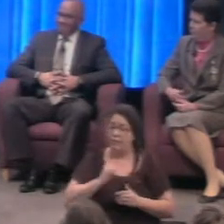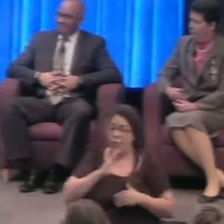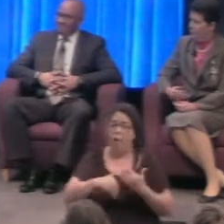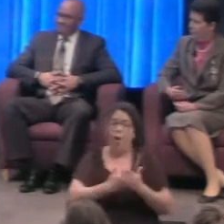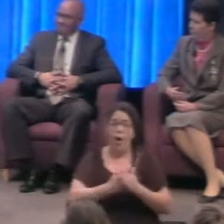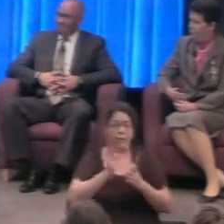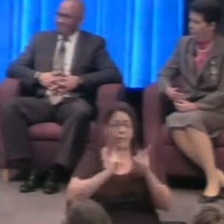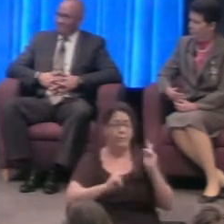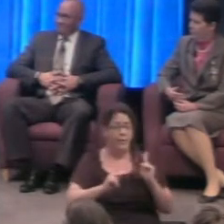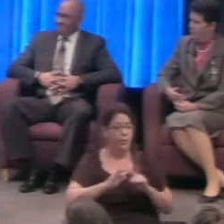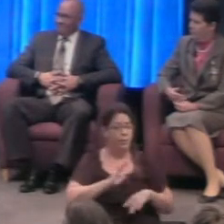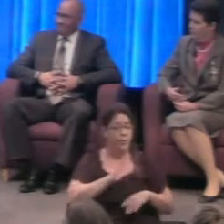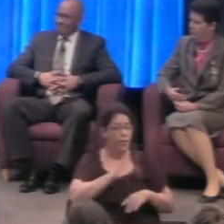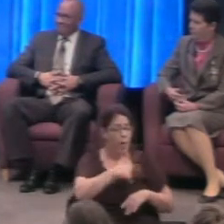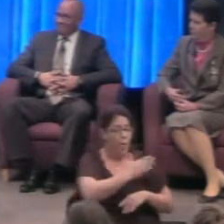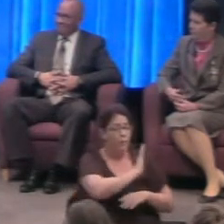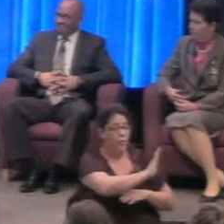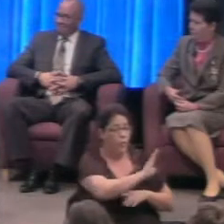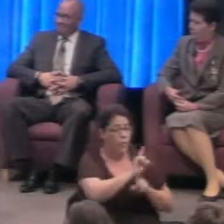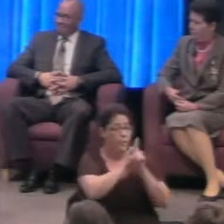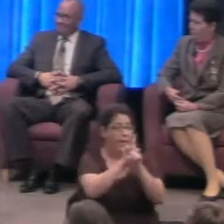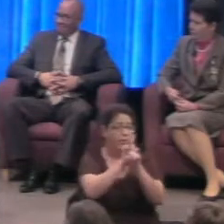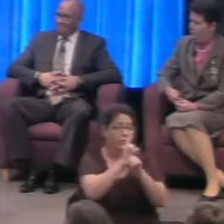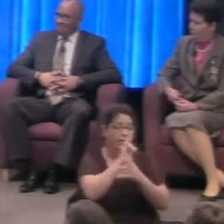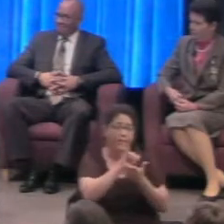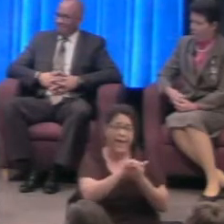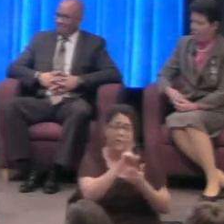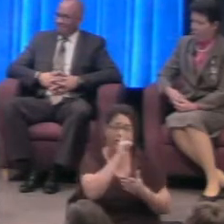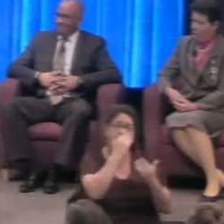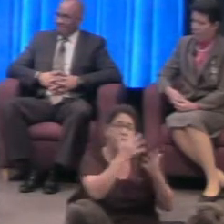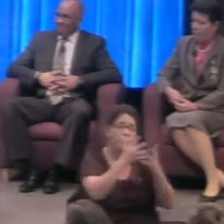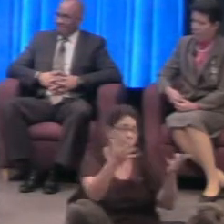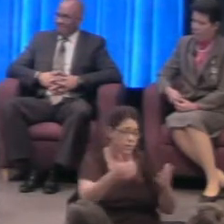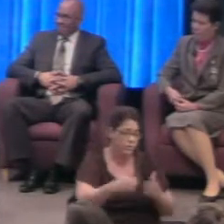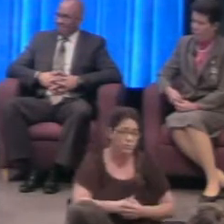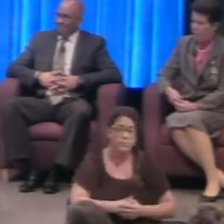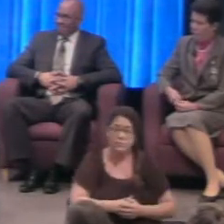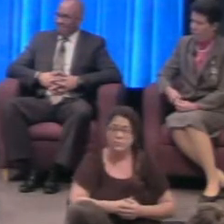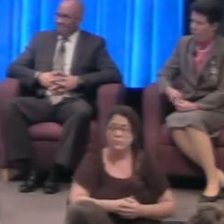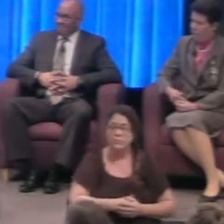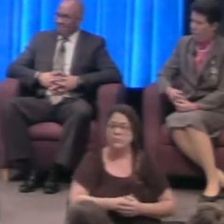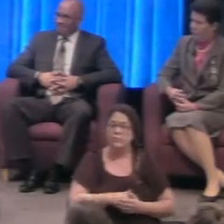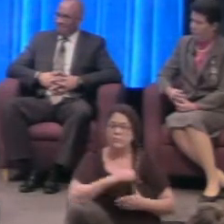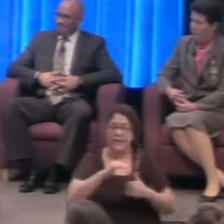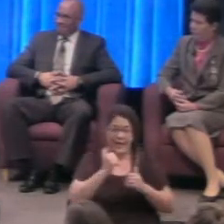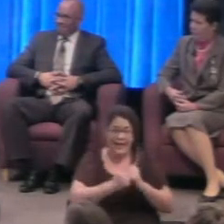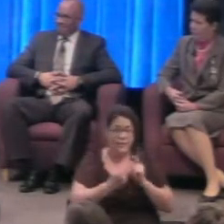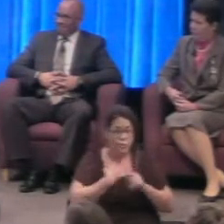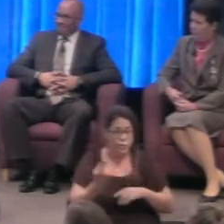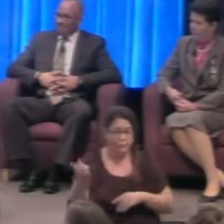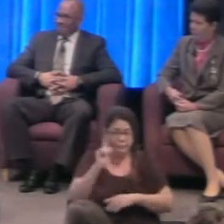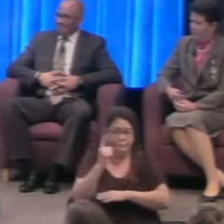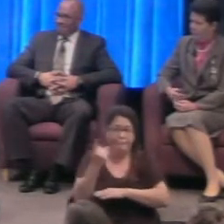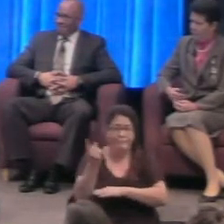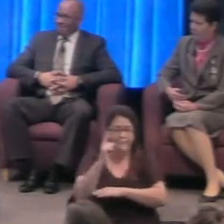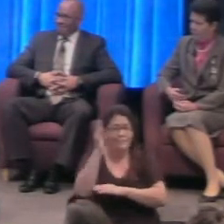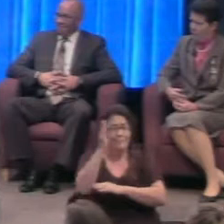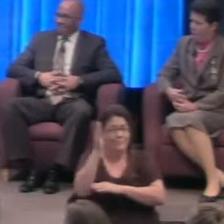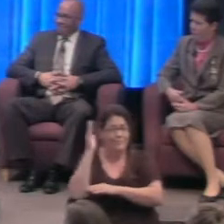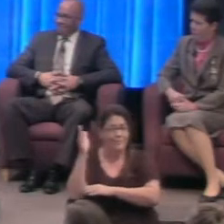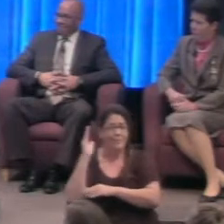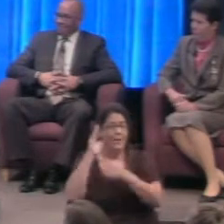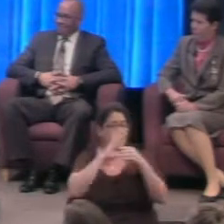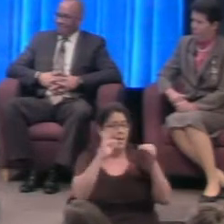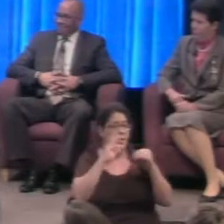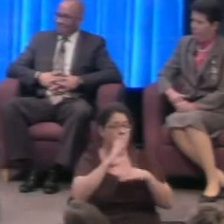of the mentorship that you did with that, very much with that class. All of the speakers have talked about the great things that Ms. Miller